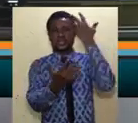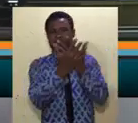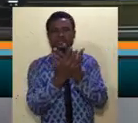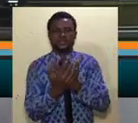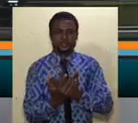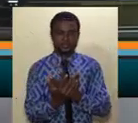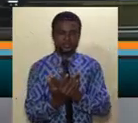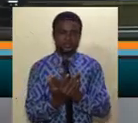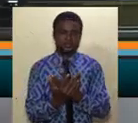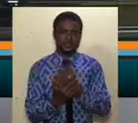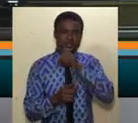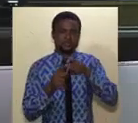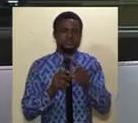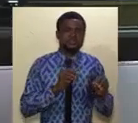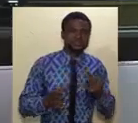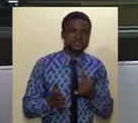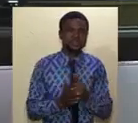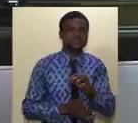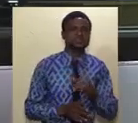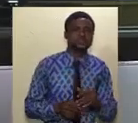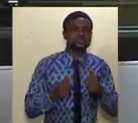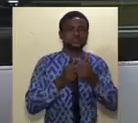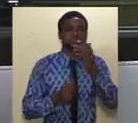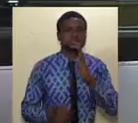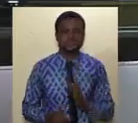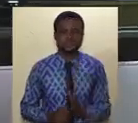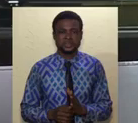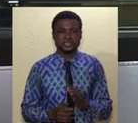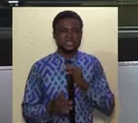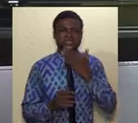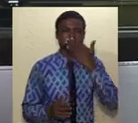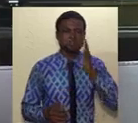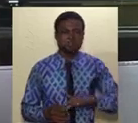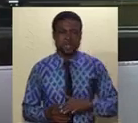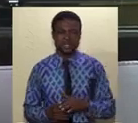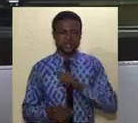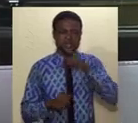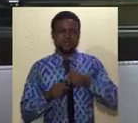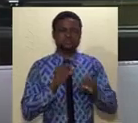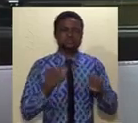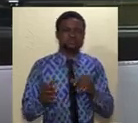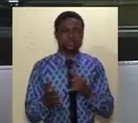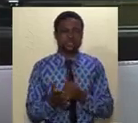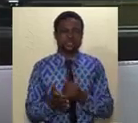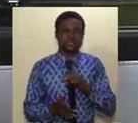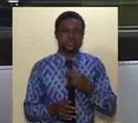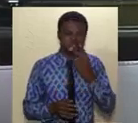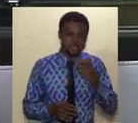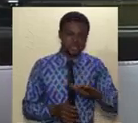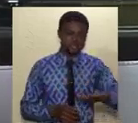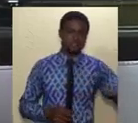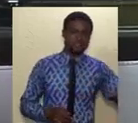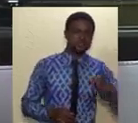allowed. It's so, how do I call it? It's barbaric. Exactly. Because when you see a child